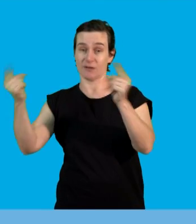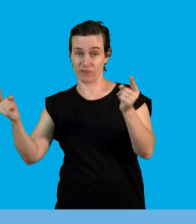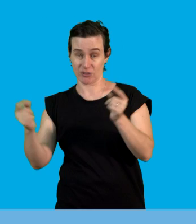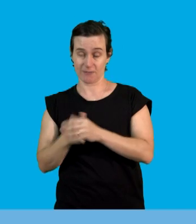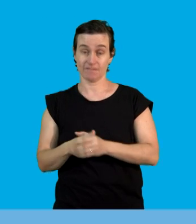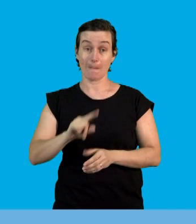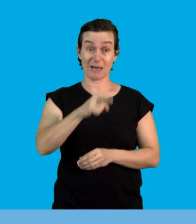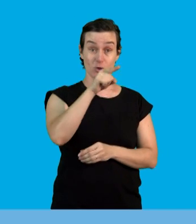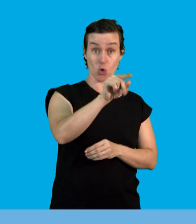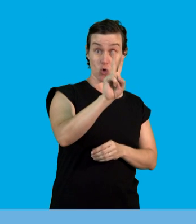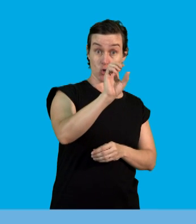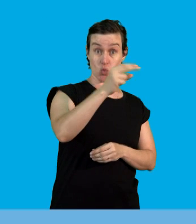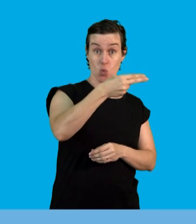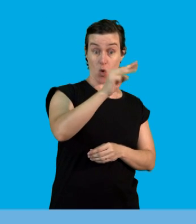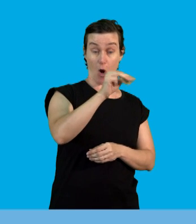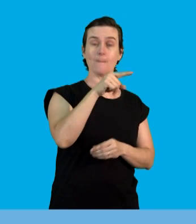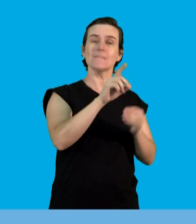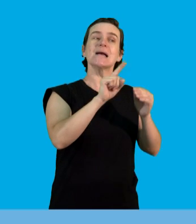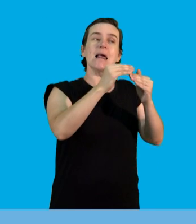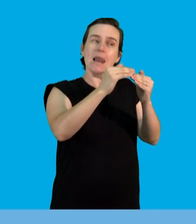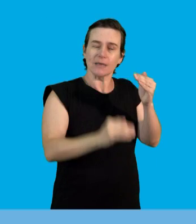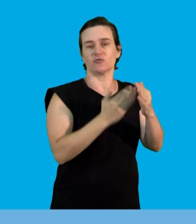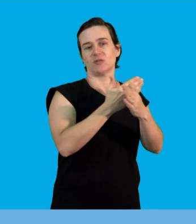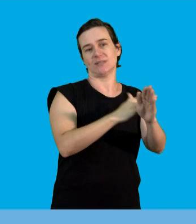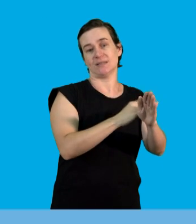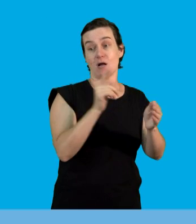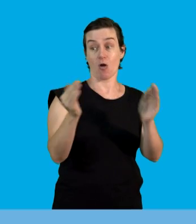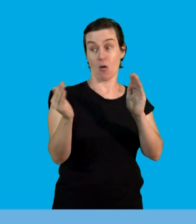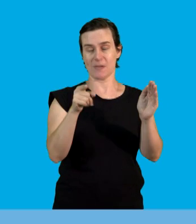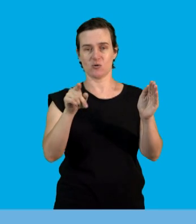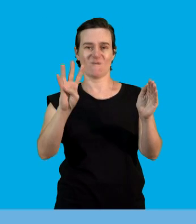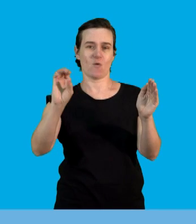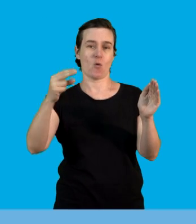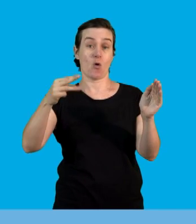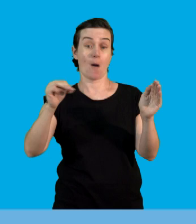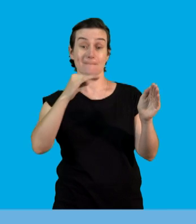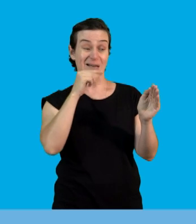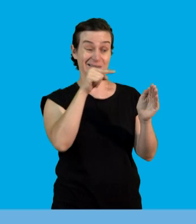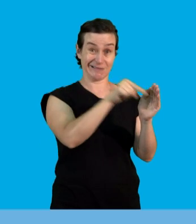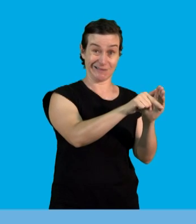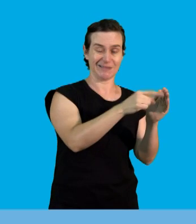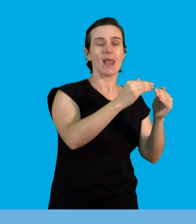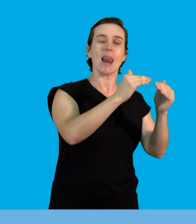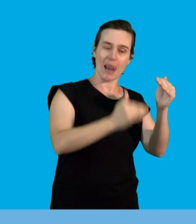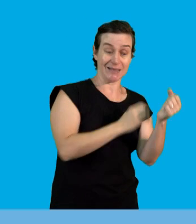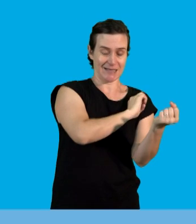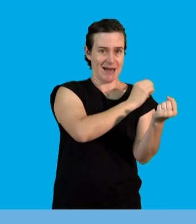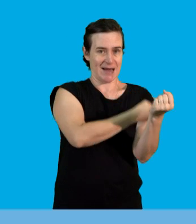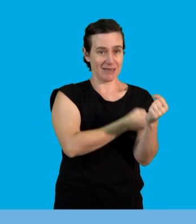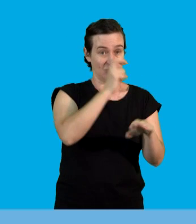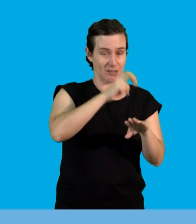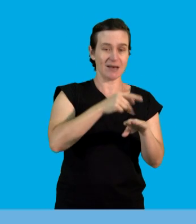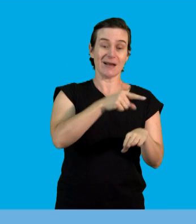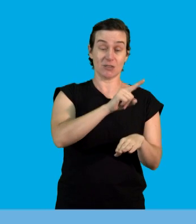be able to pass through the resistor as compared to the resistor number 4. That's where you need more energy, which is why those two